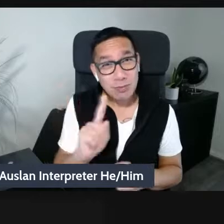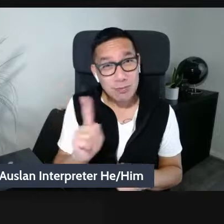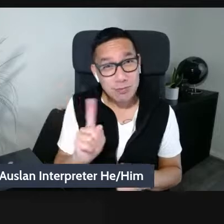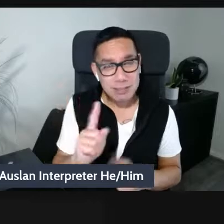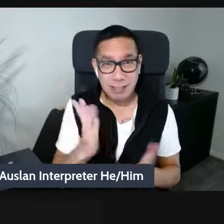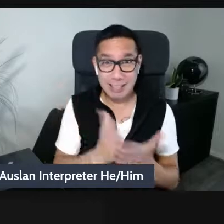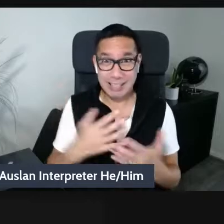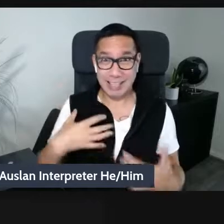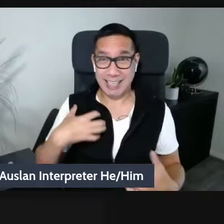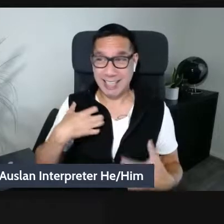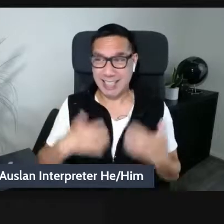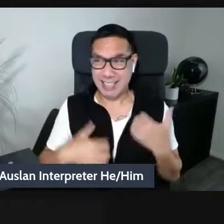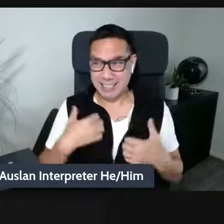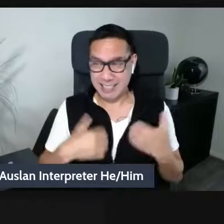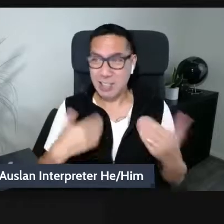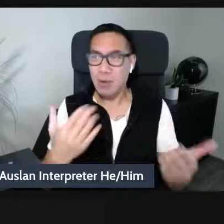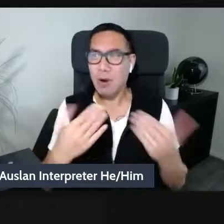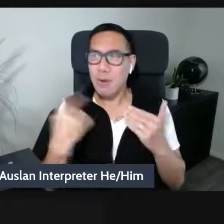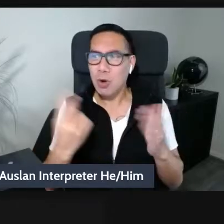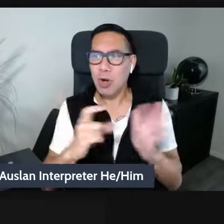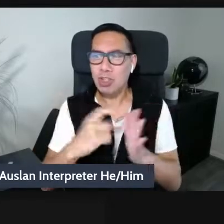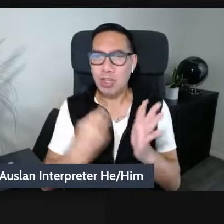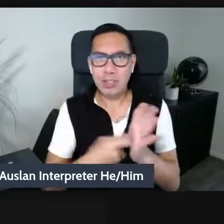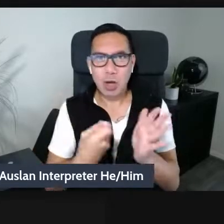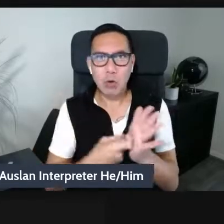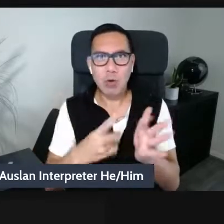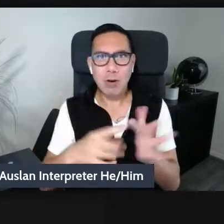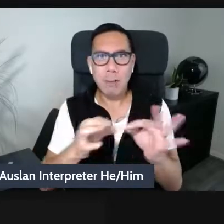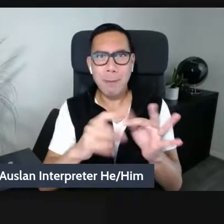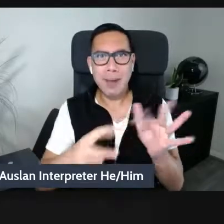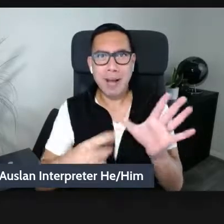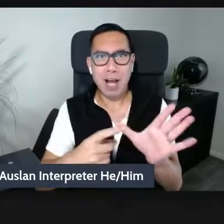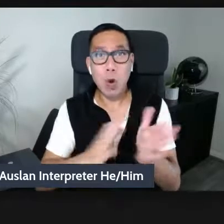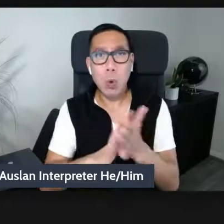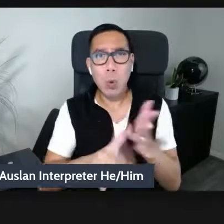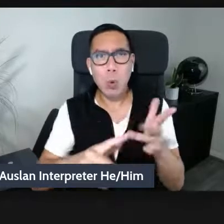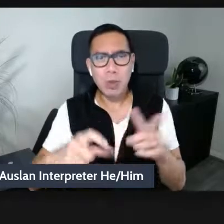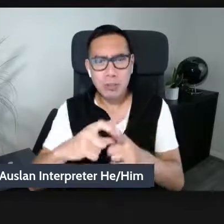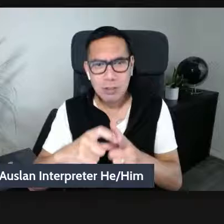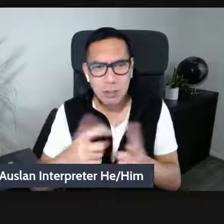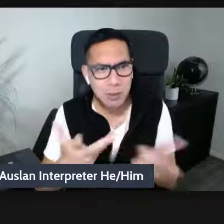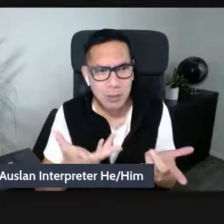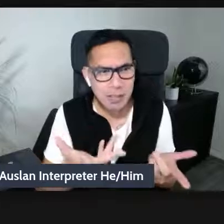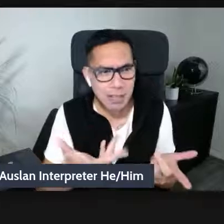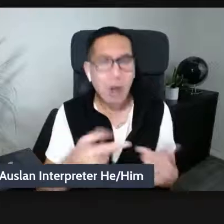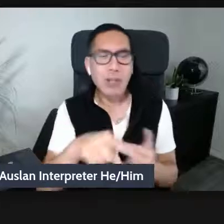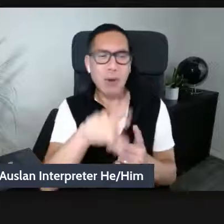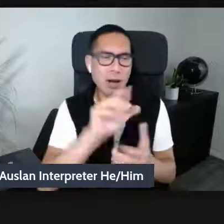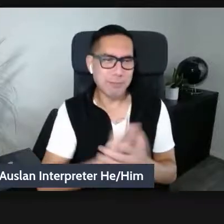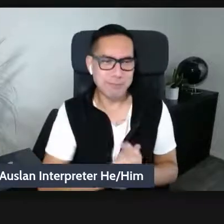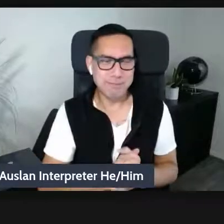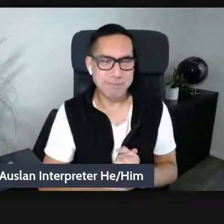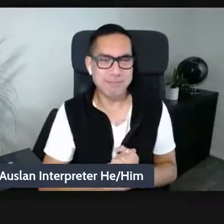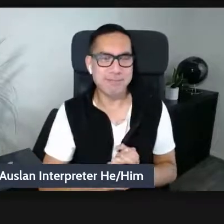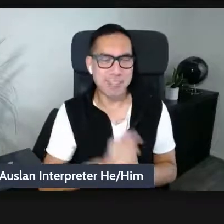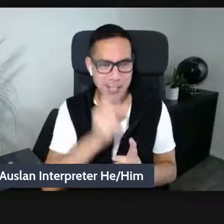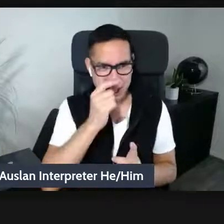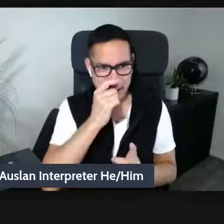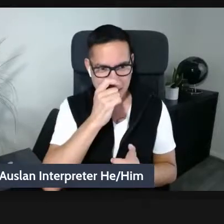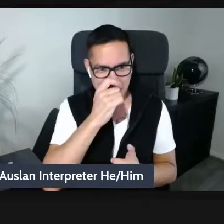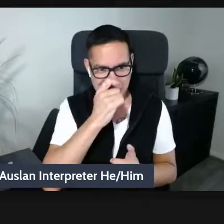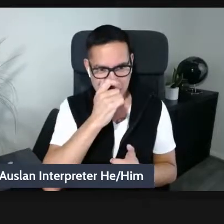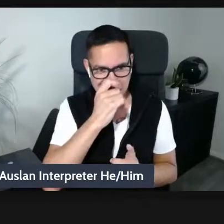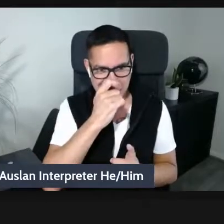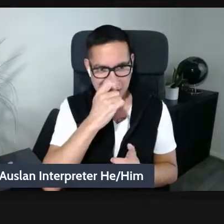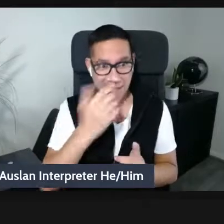excited to welcome Dr. Rebecca Hood. Where's your, here you are. There's your window.